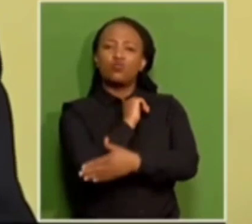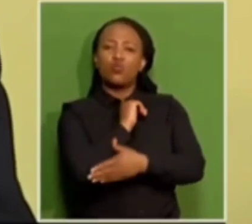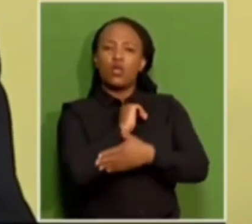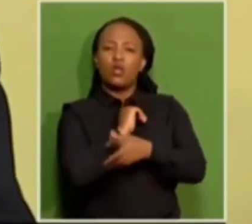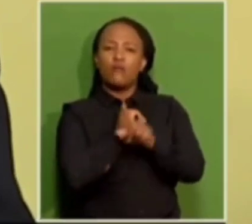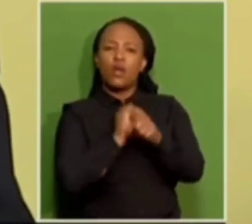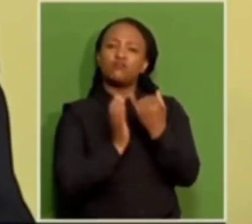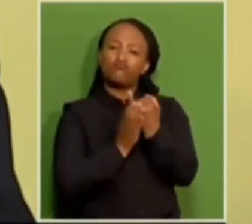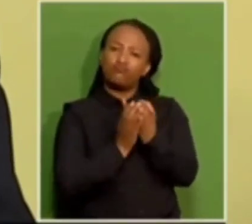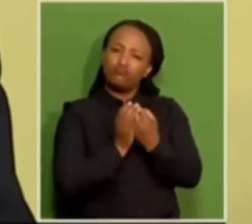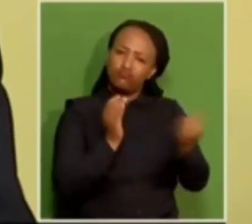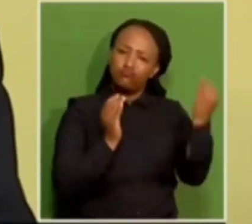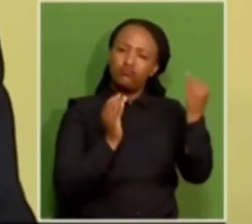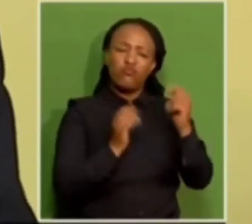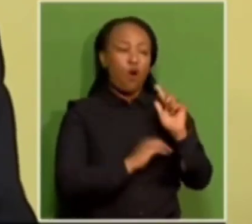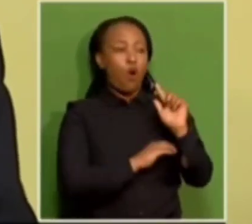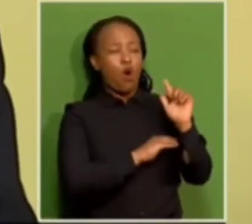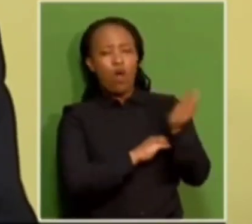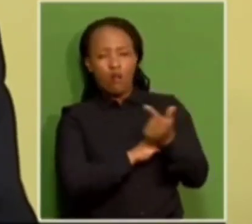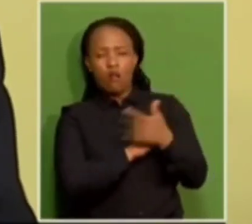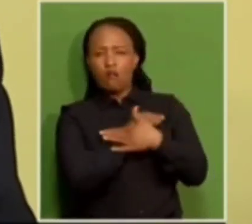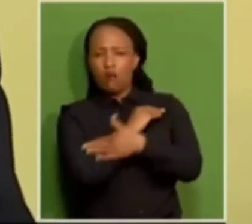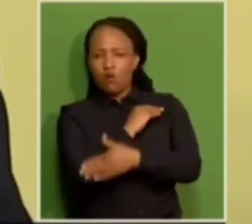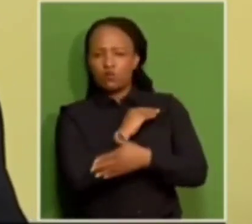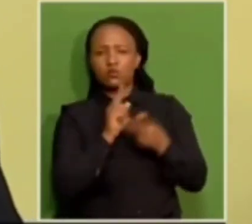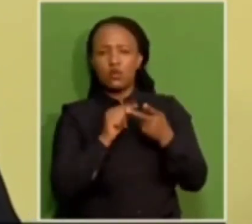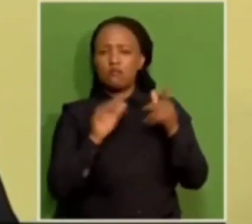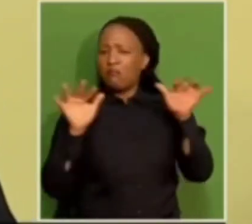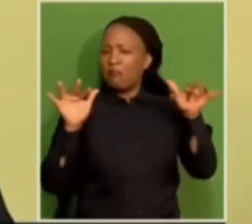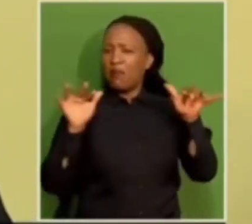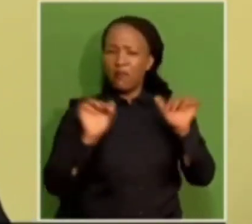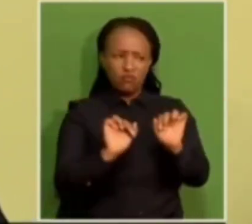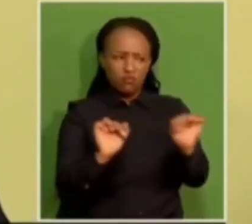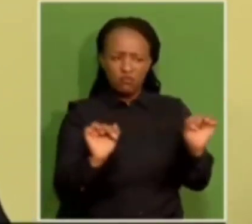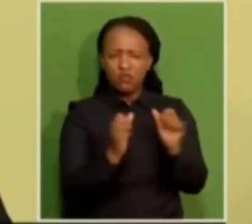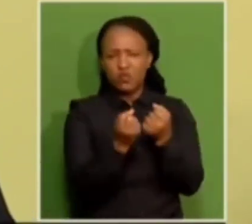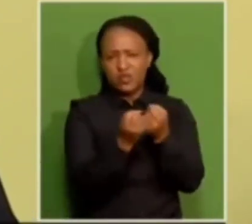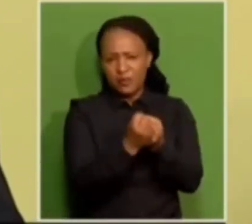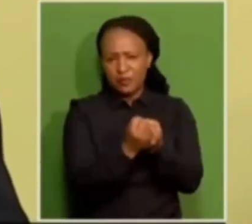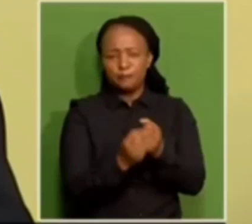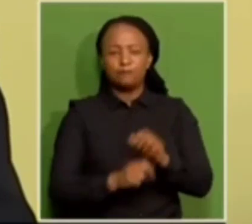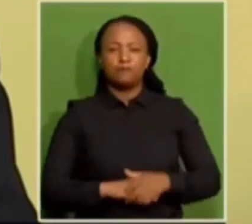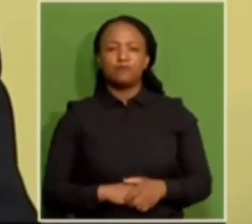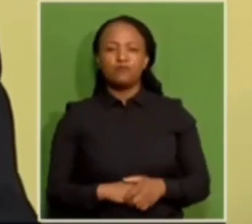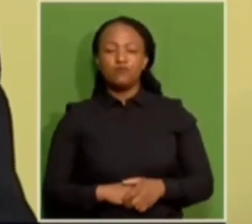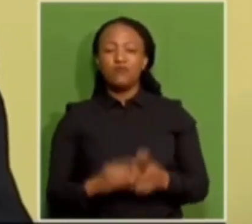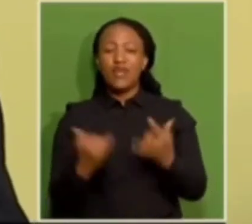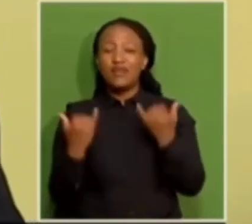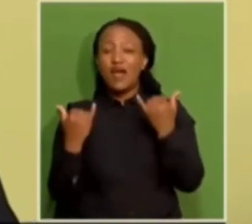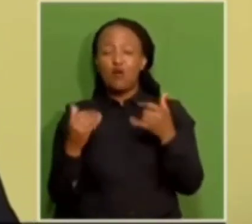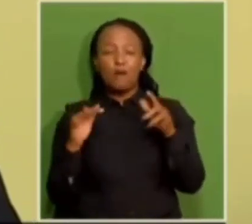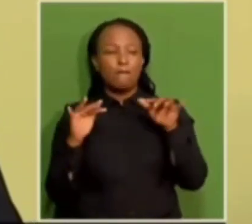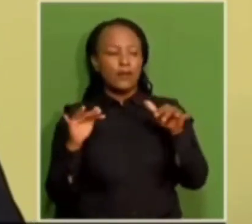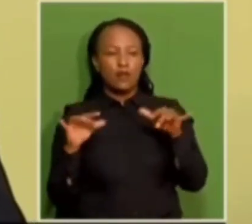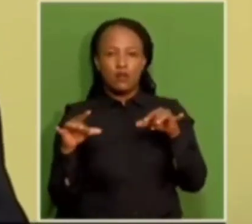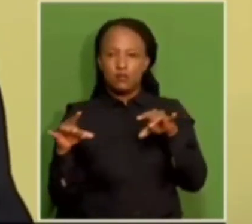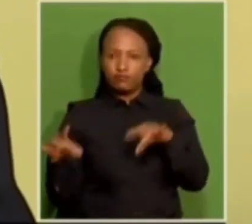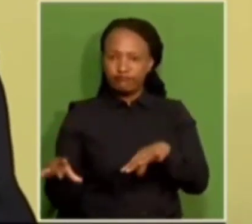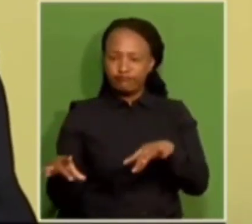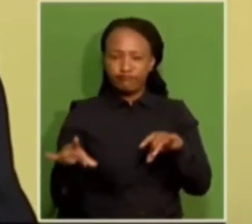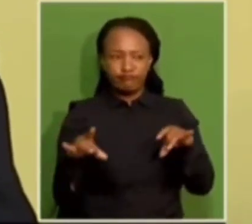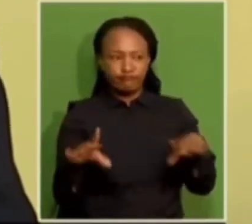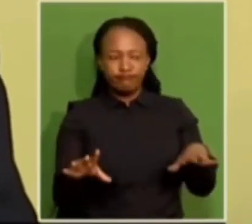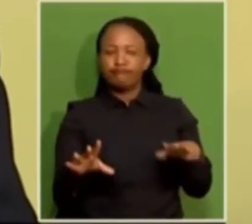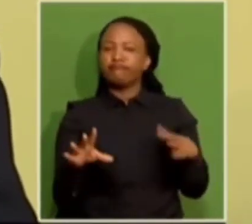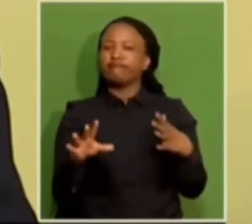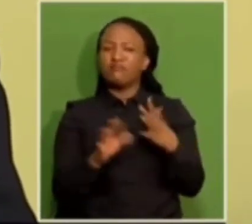integrity and sovereignty of all states and peoples in the midst of the grave challenges facing